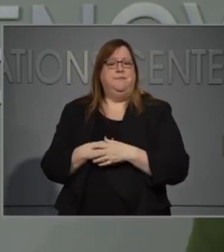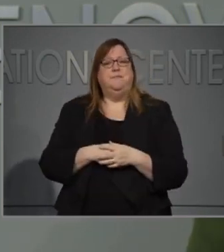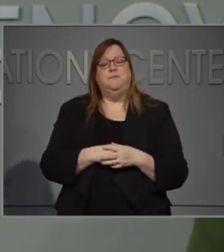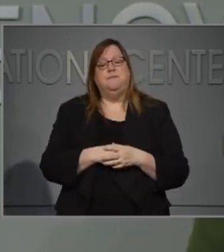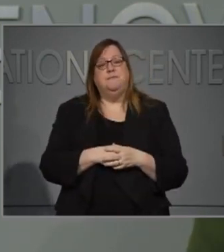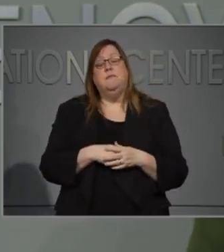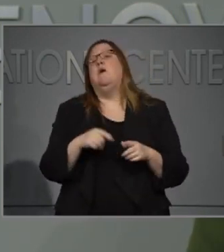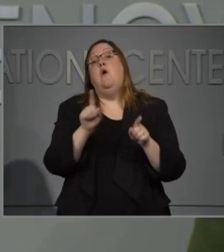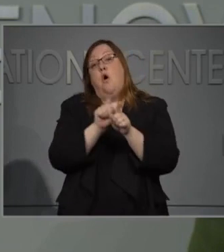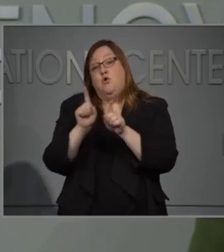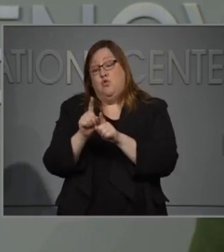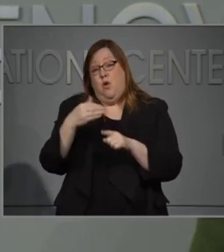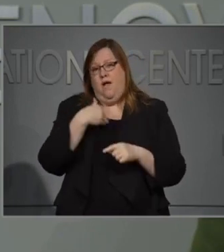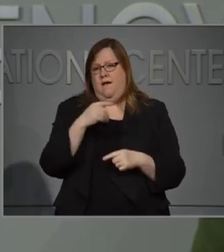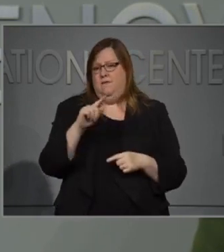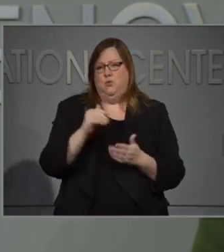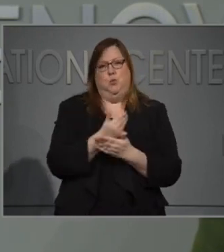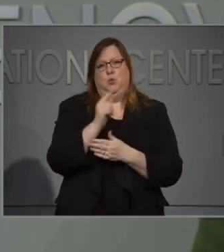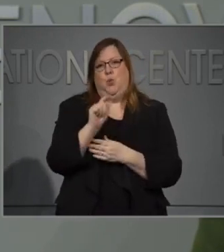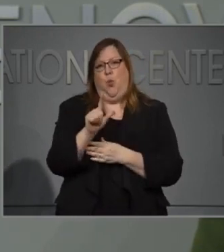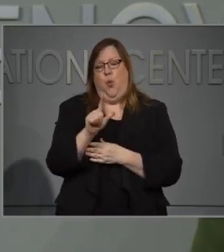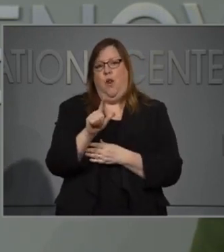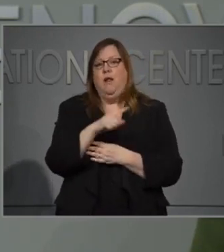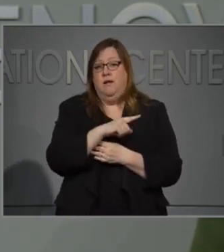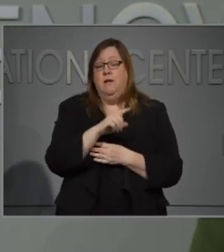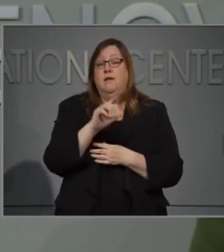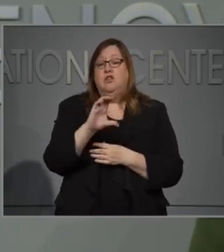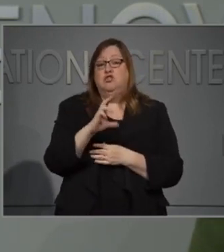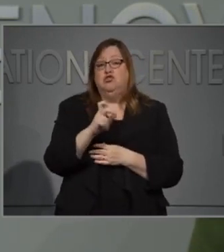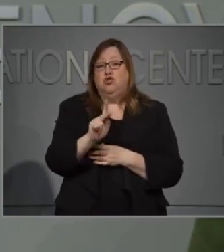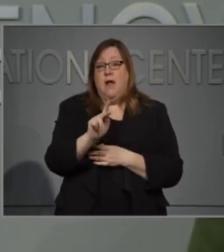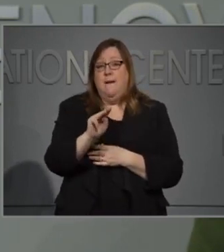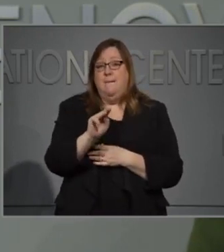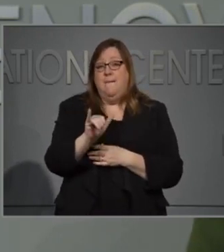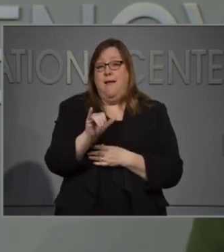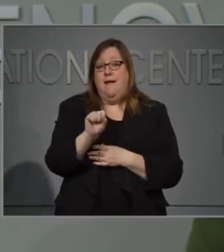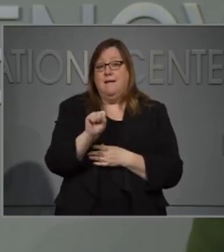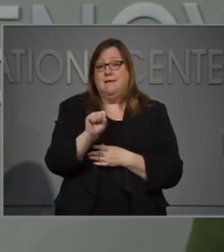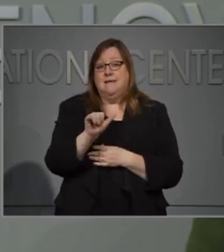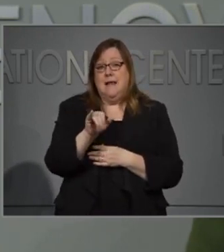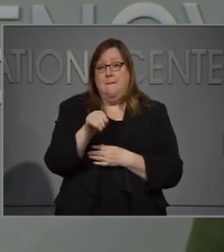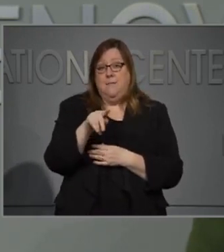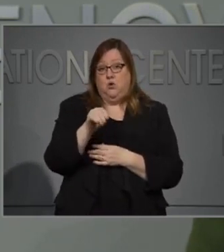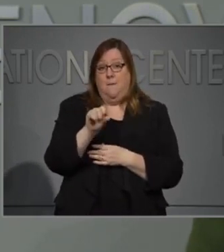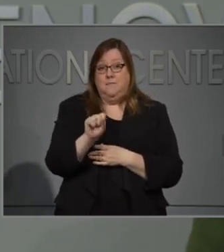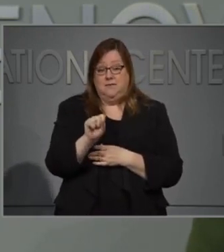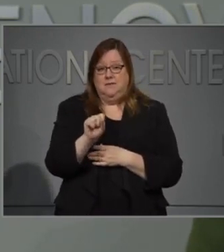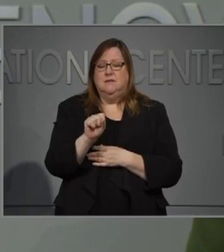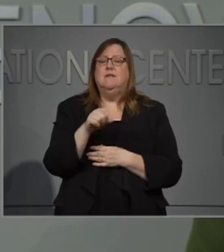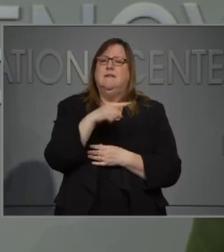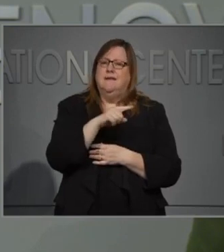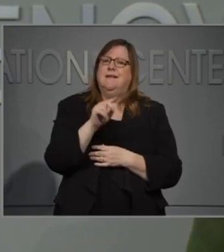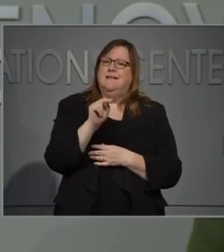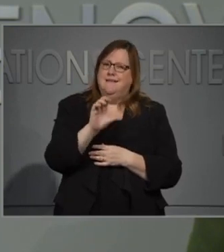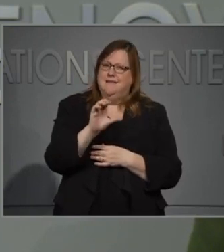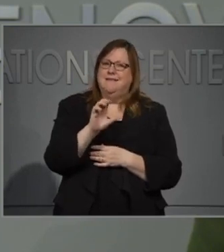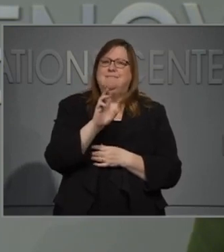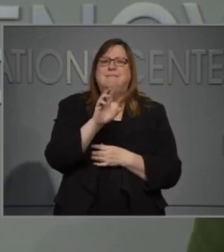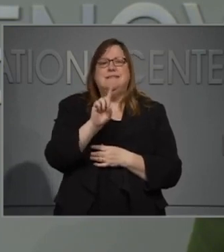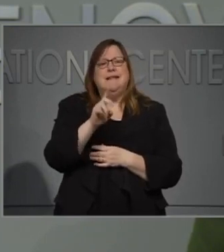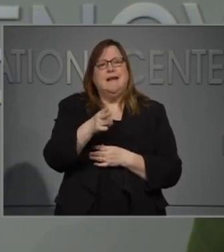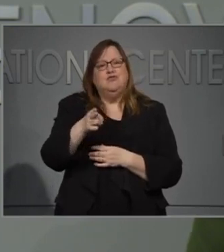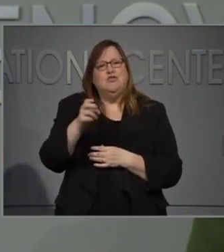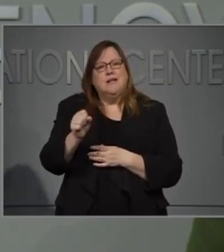Symptoms tool. This web-based tool that you can find in the North Carolina DHHS website helps you check your symptoms online